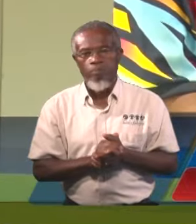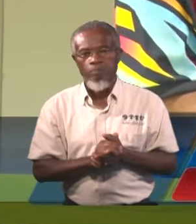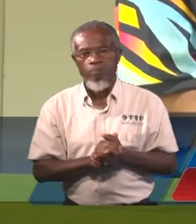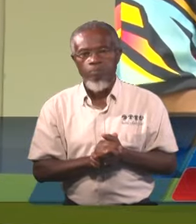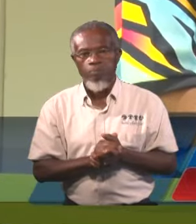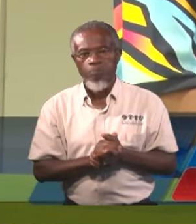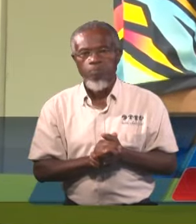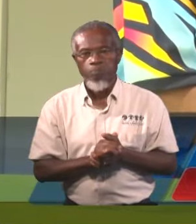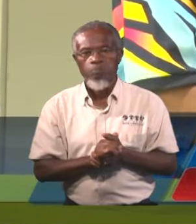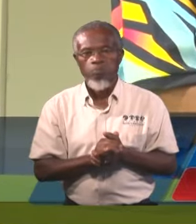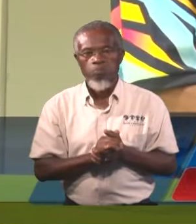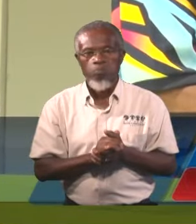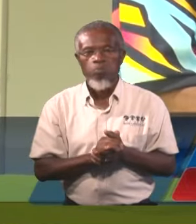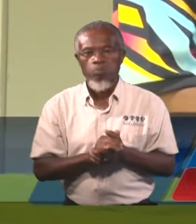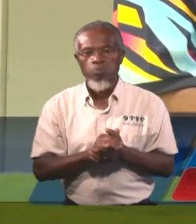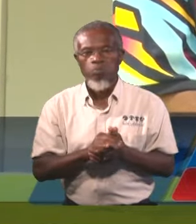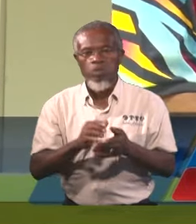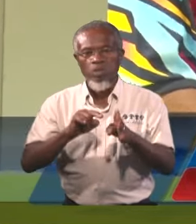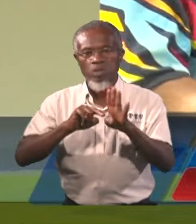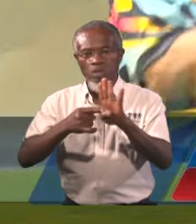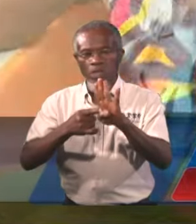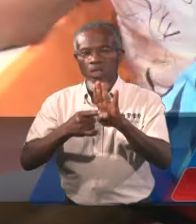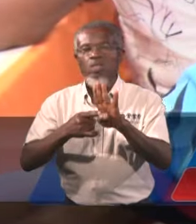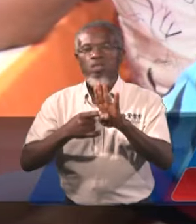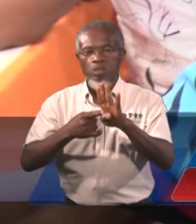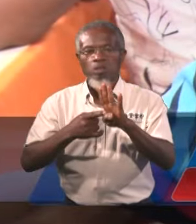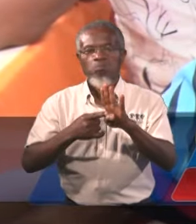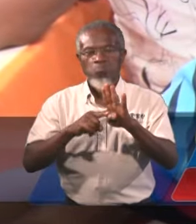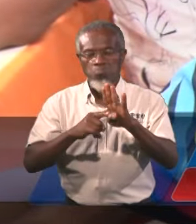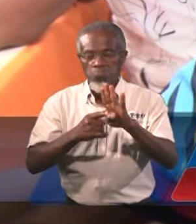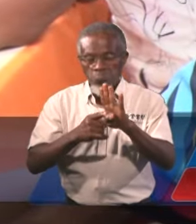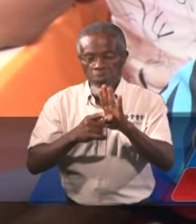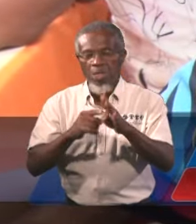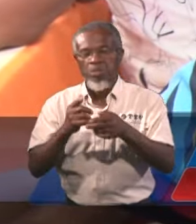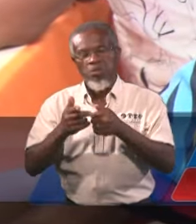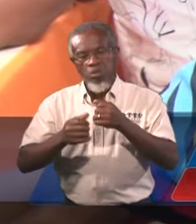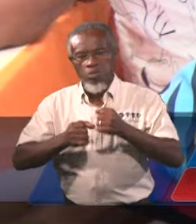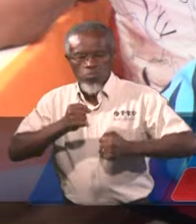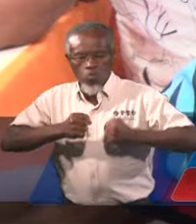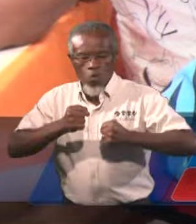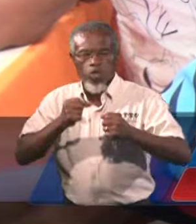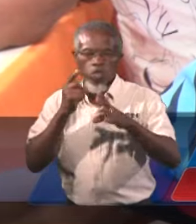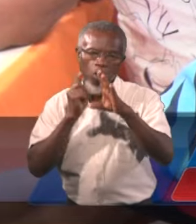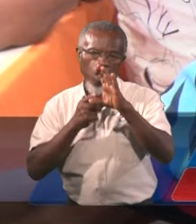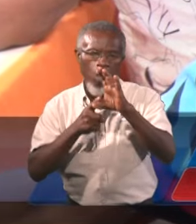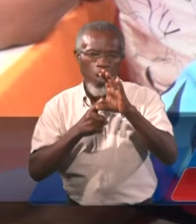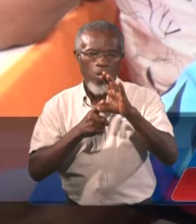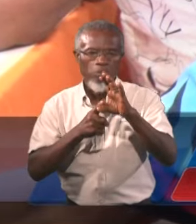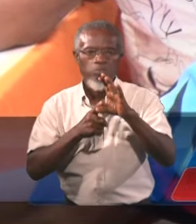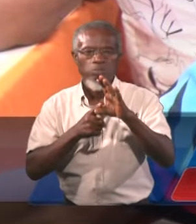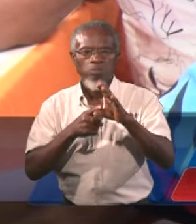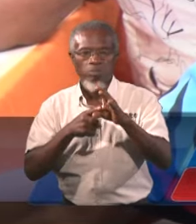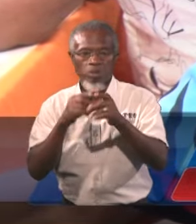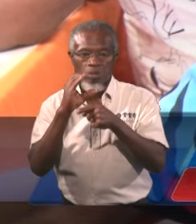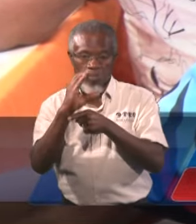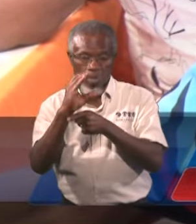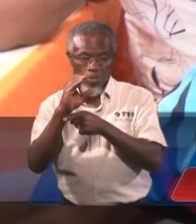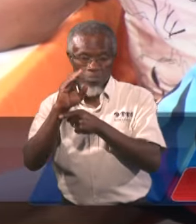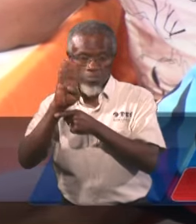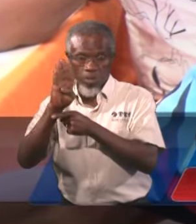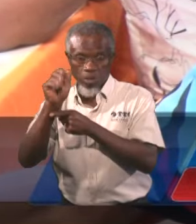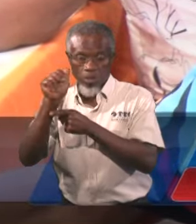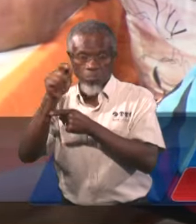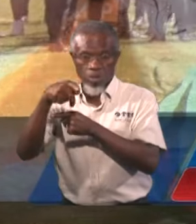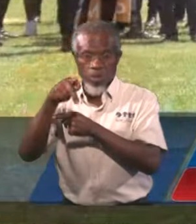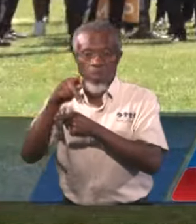As a founding member of the prison sports club, retired Commissioner Cipriani Batiste was honored for his involvement and